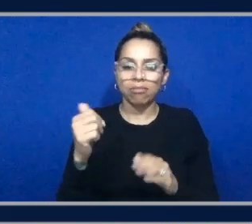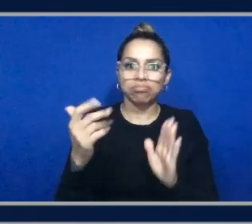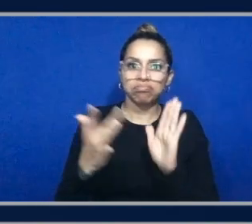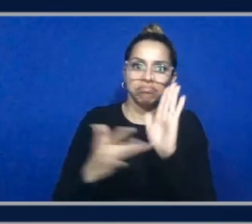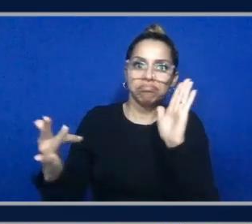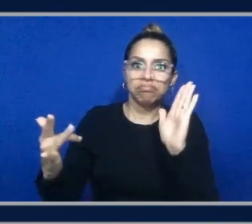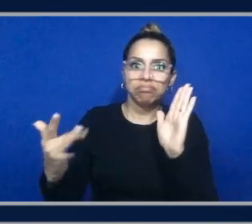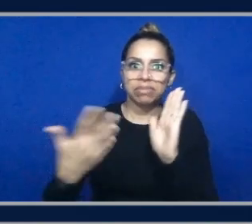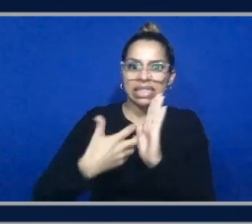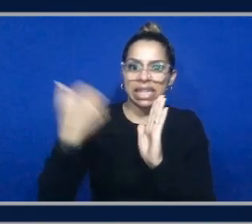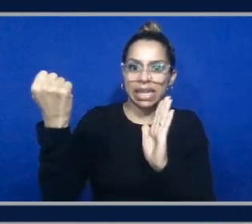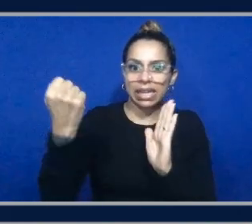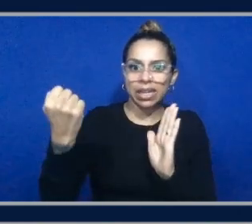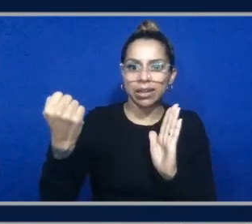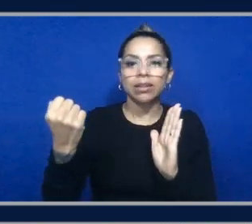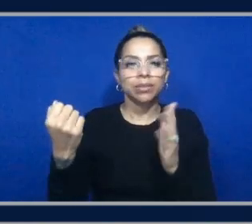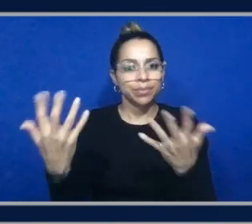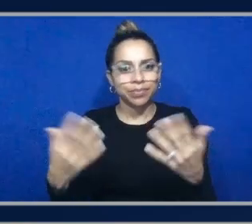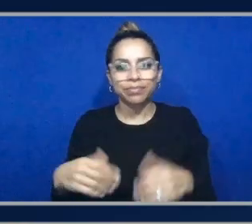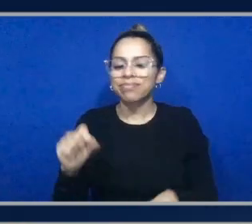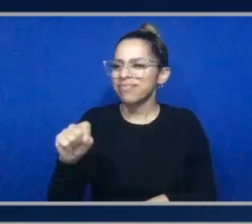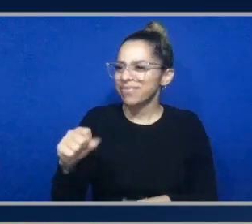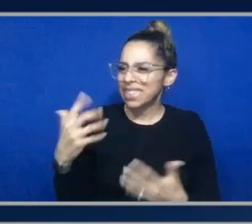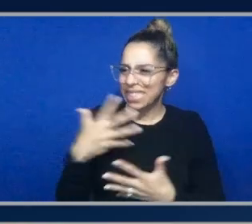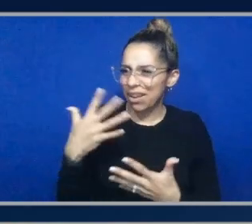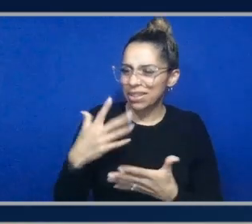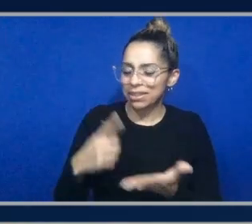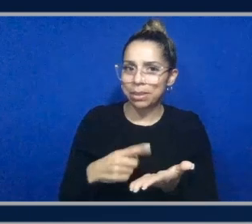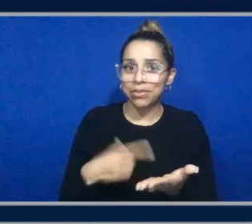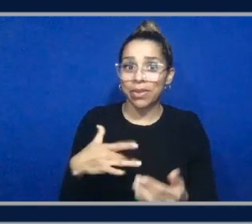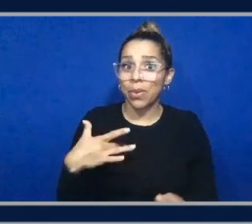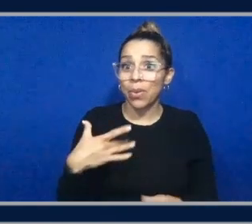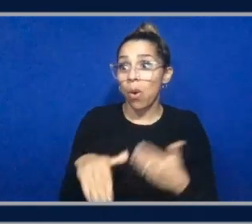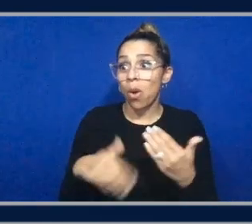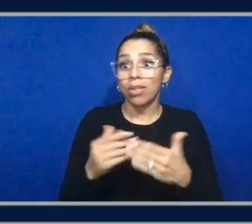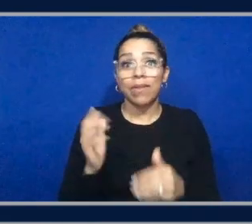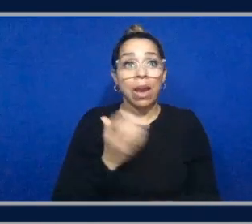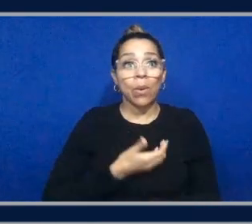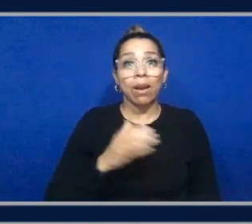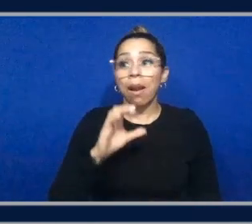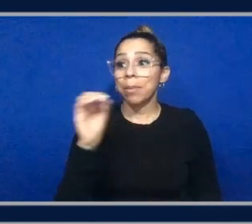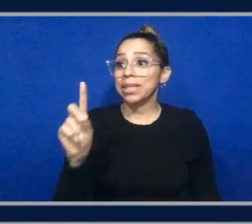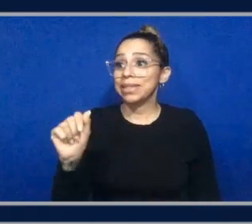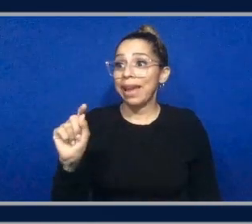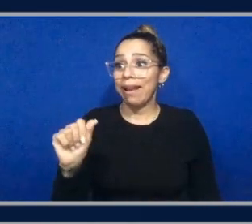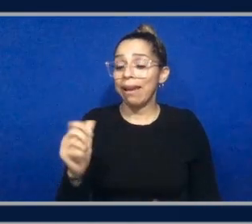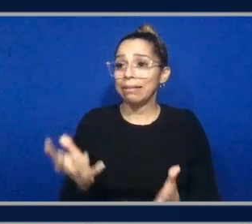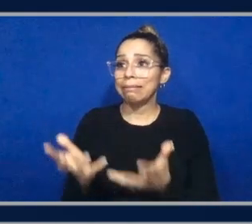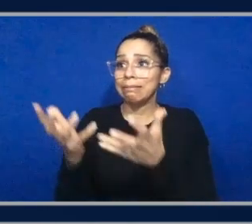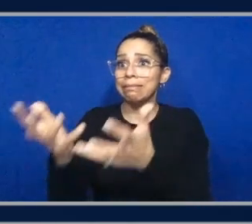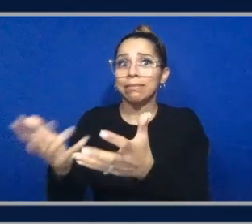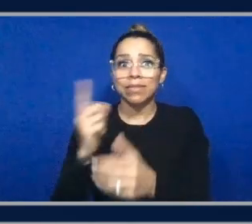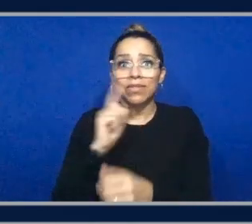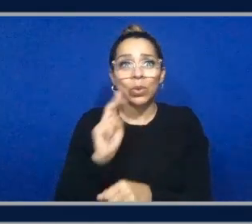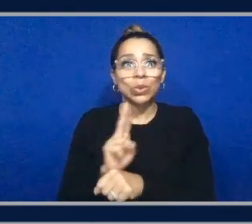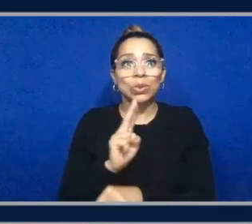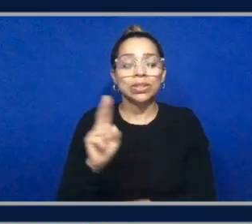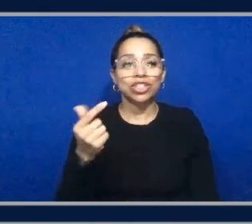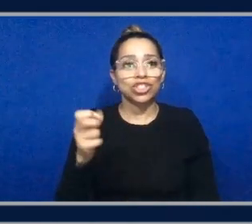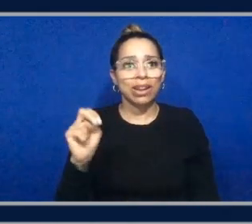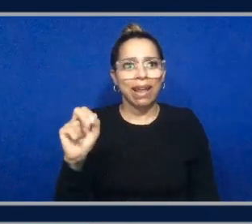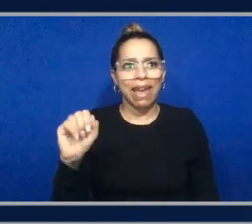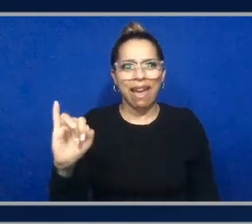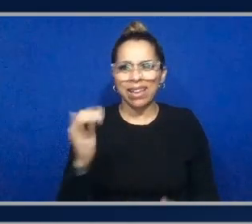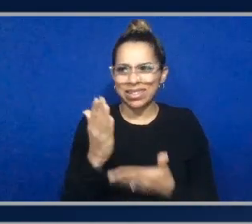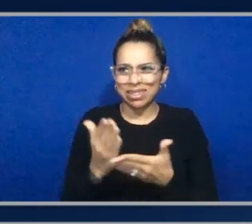use all of our company data to use generative AI. Well, there's private stuff in there. I mean, there's stuff that you want to use